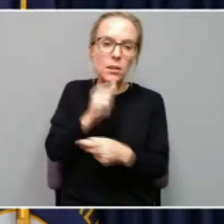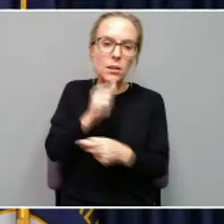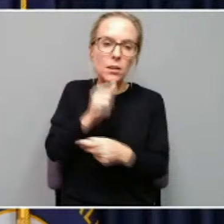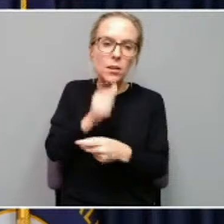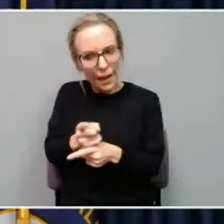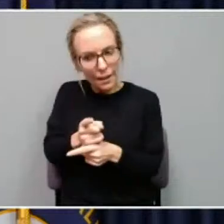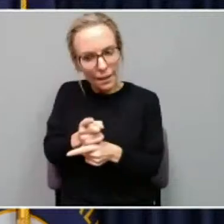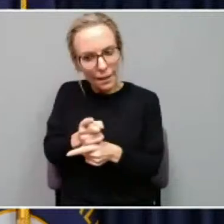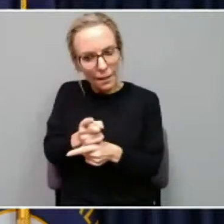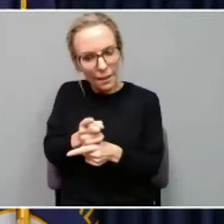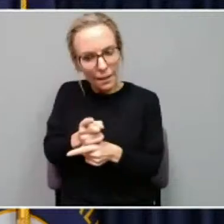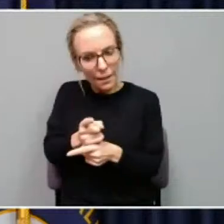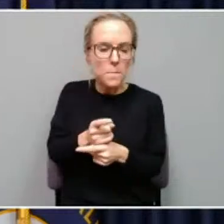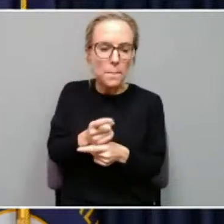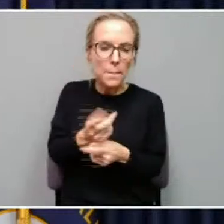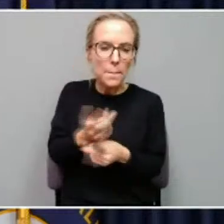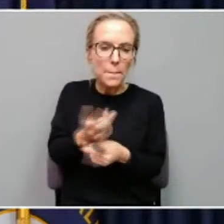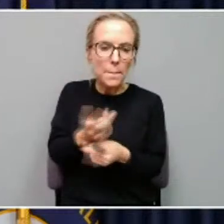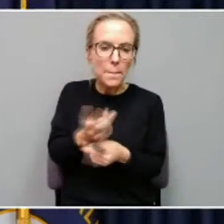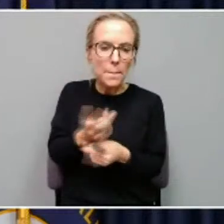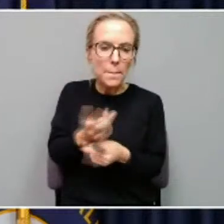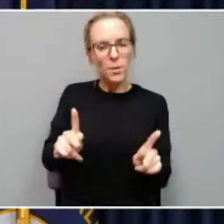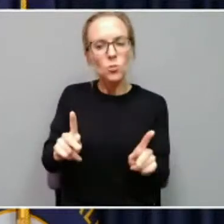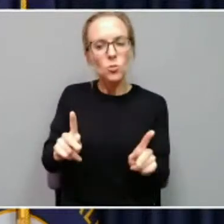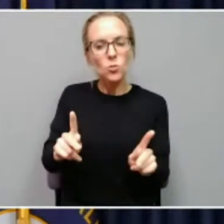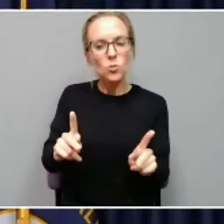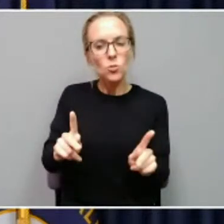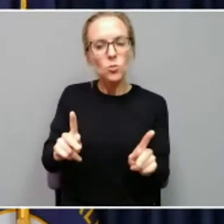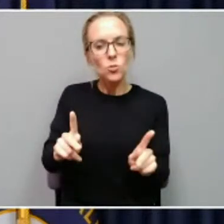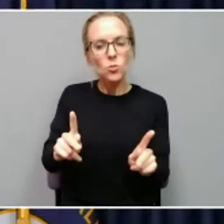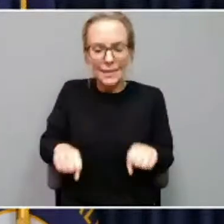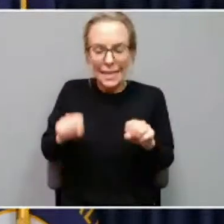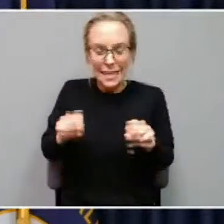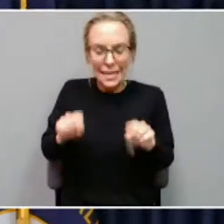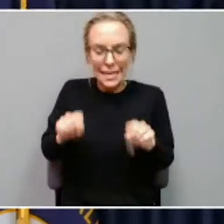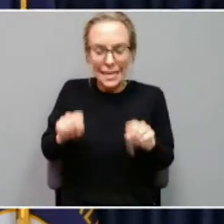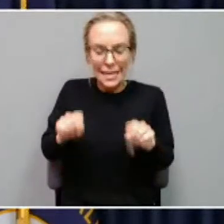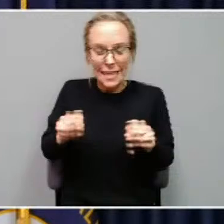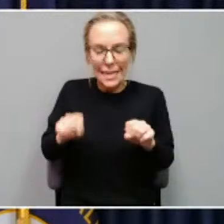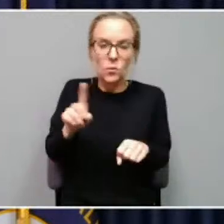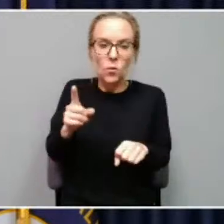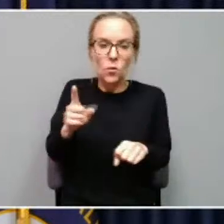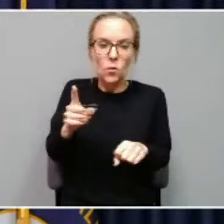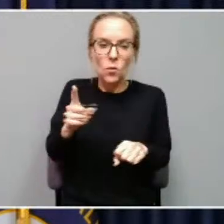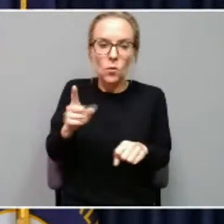be opportunity, there'll be potentials where that can't happen.